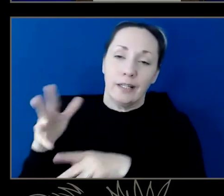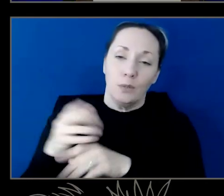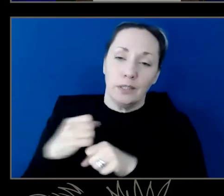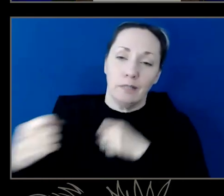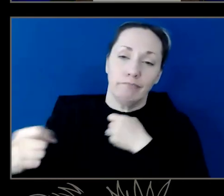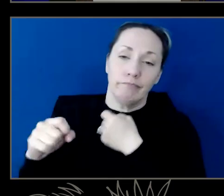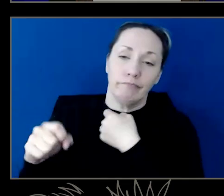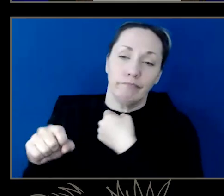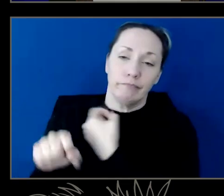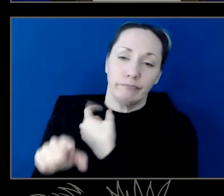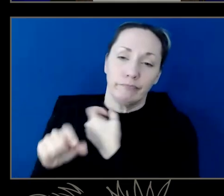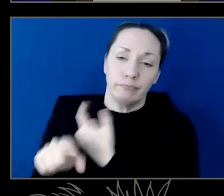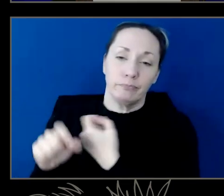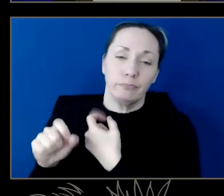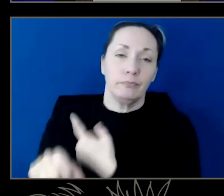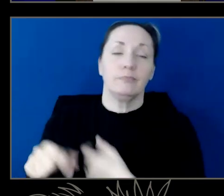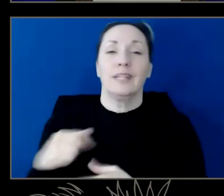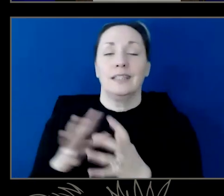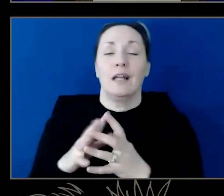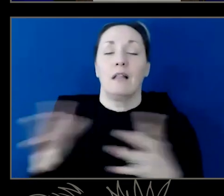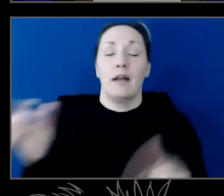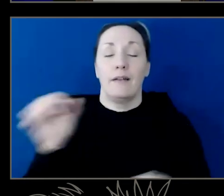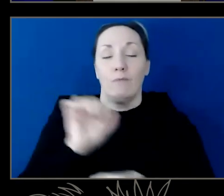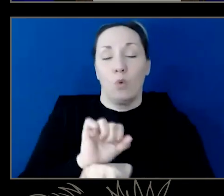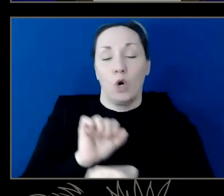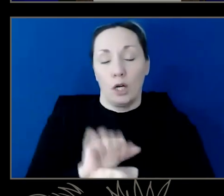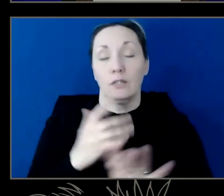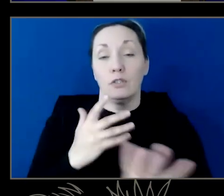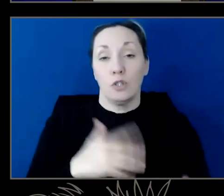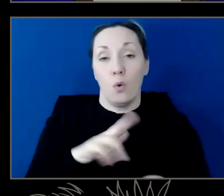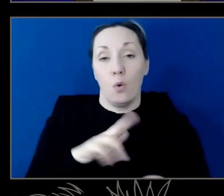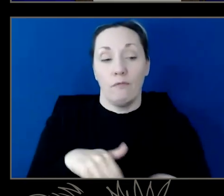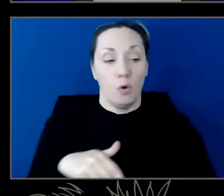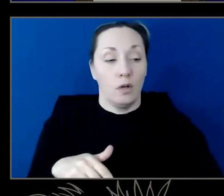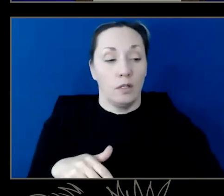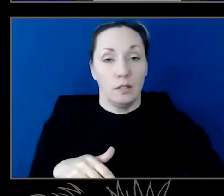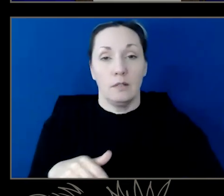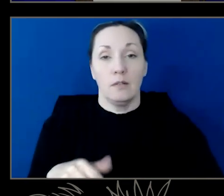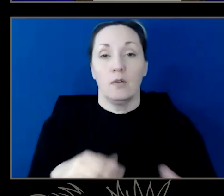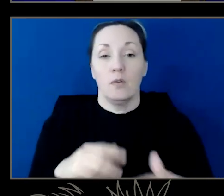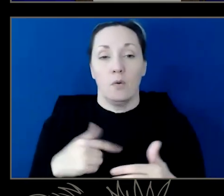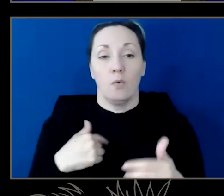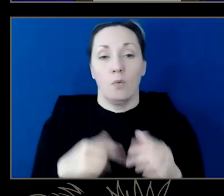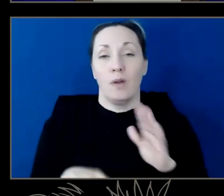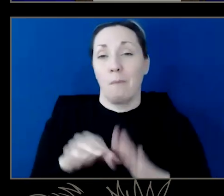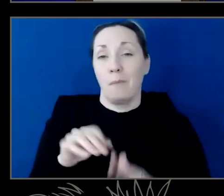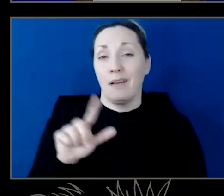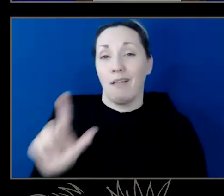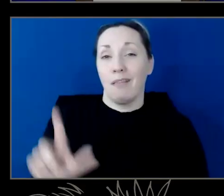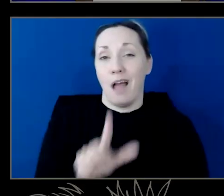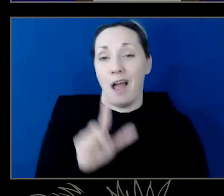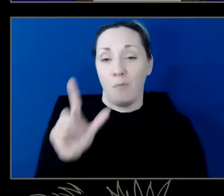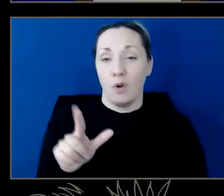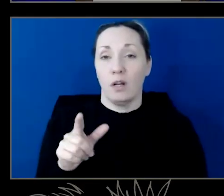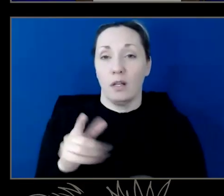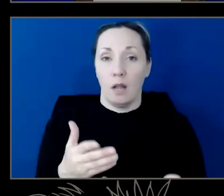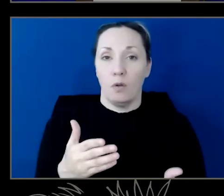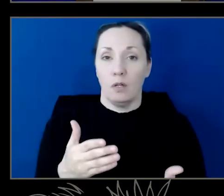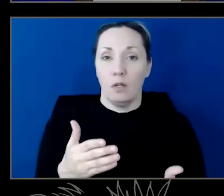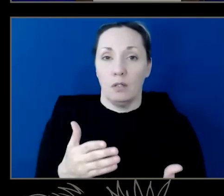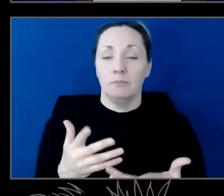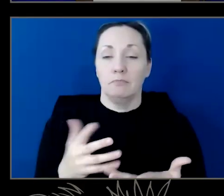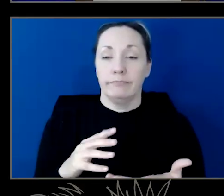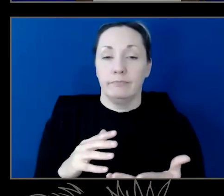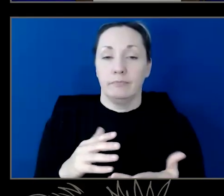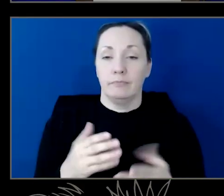messages, it's a lot of work. So of course, we choose a library that will abstract everything